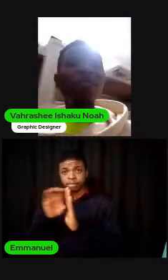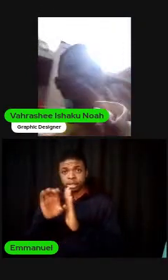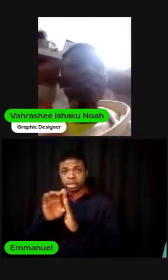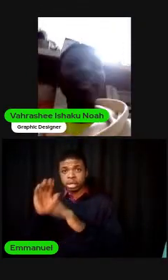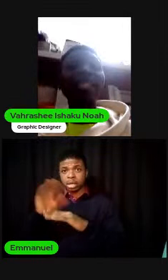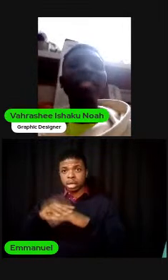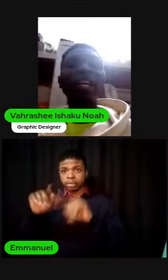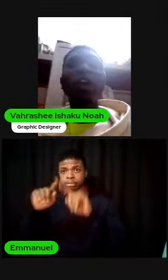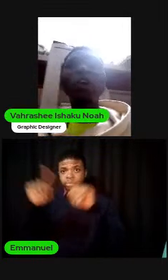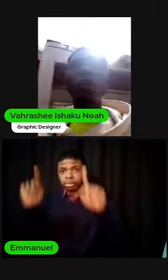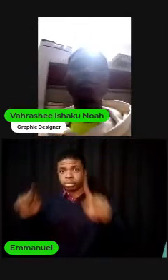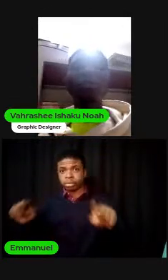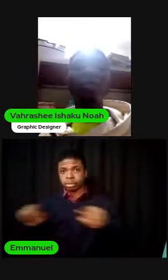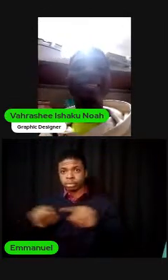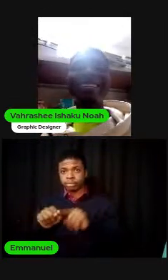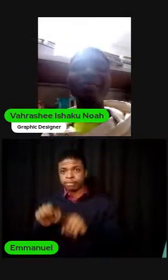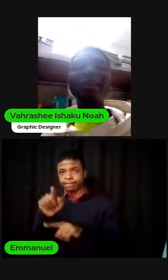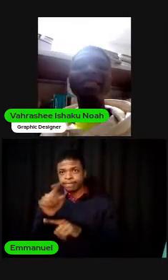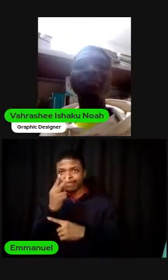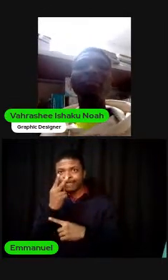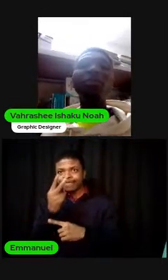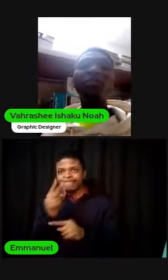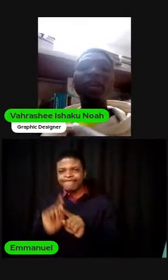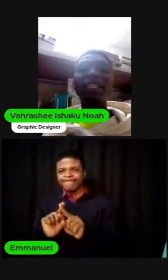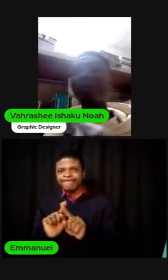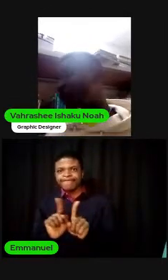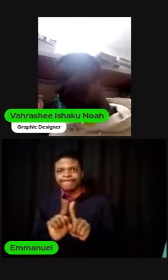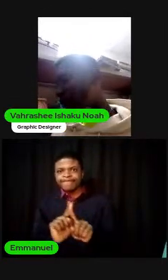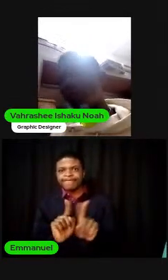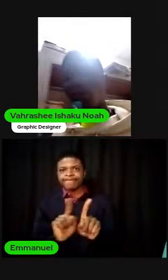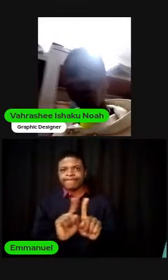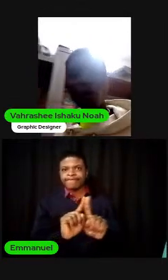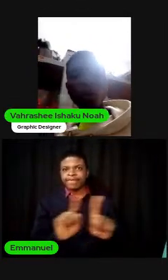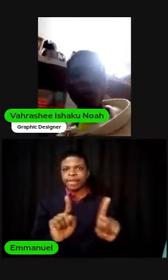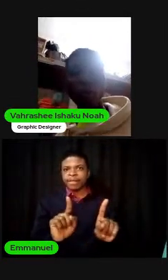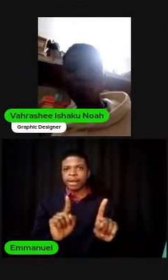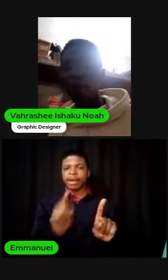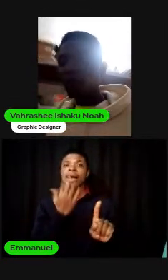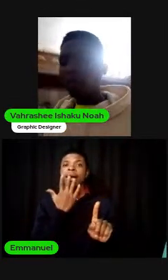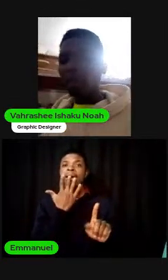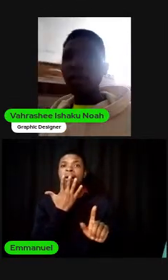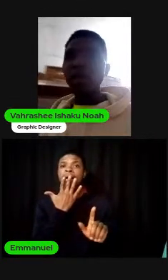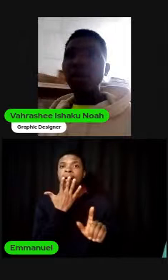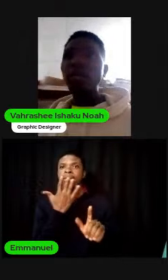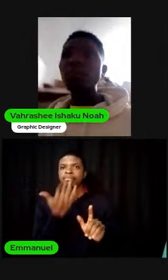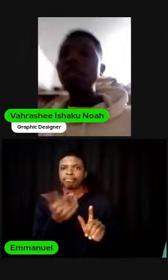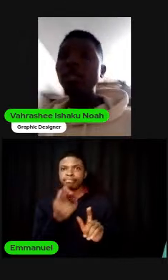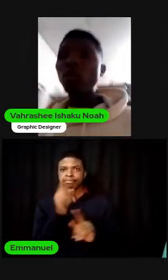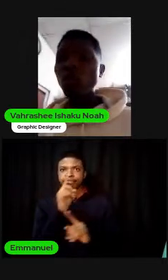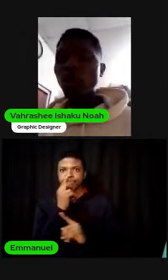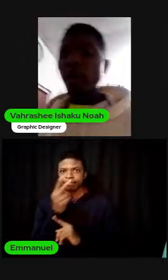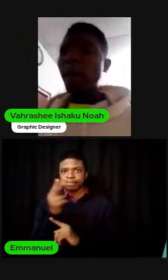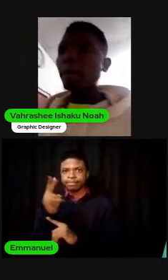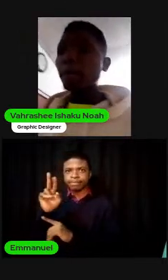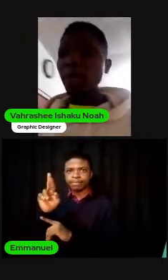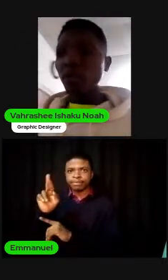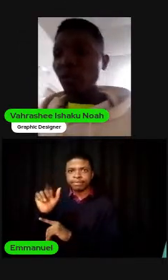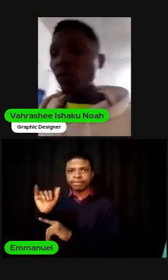see different colors, but it makes it beautiful. Example, this rainbow color, it makes it